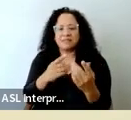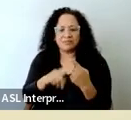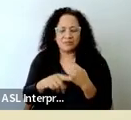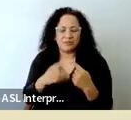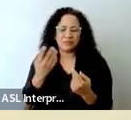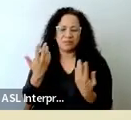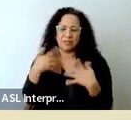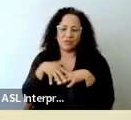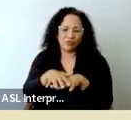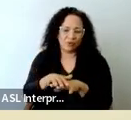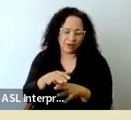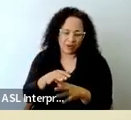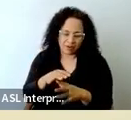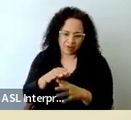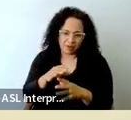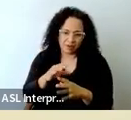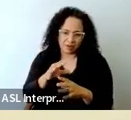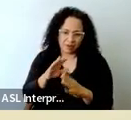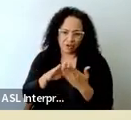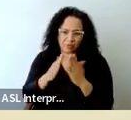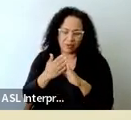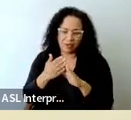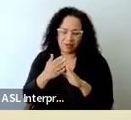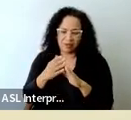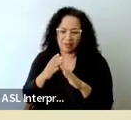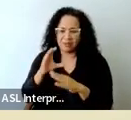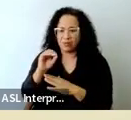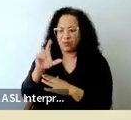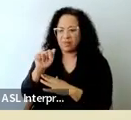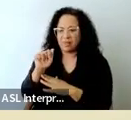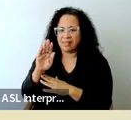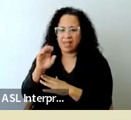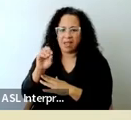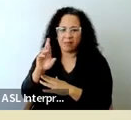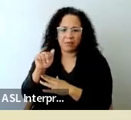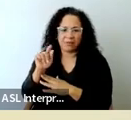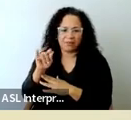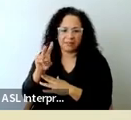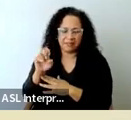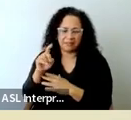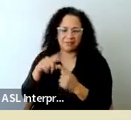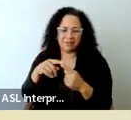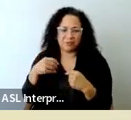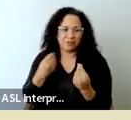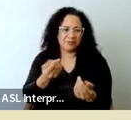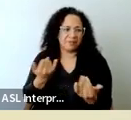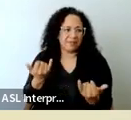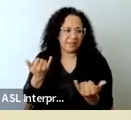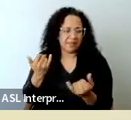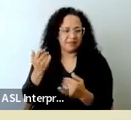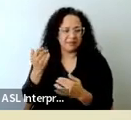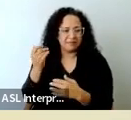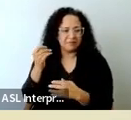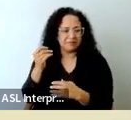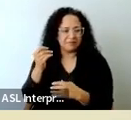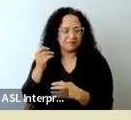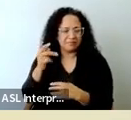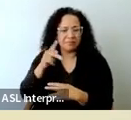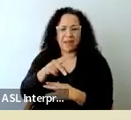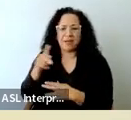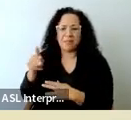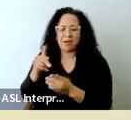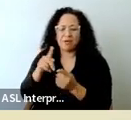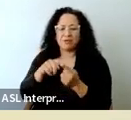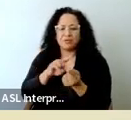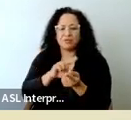Integrated Community Collaborative for their partnership in getting today's PowerPoint presentations translated into Spanish